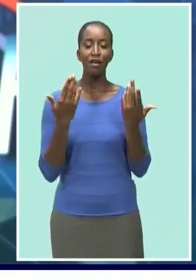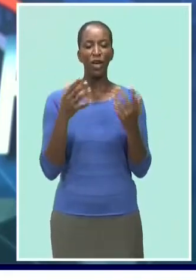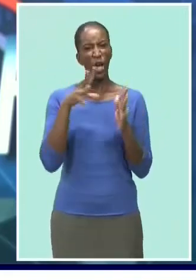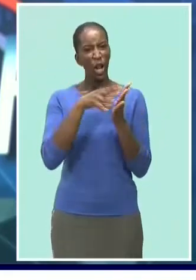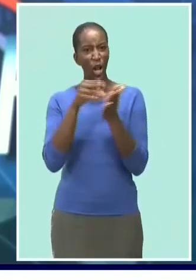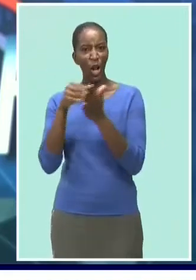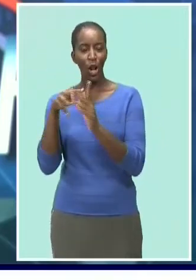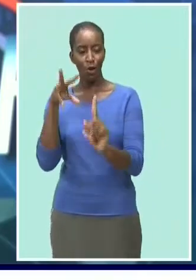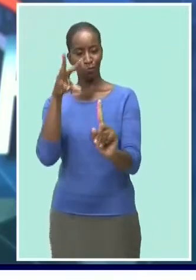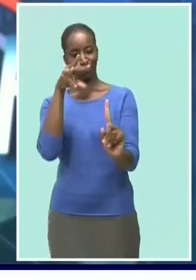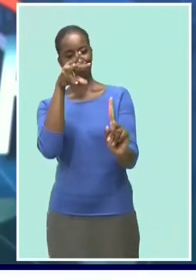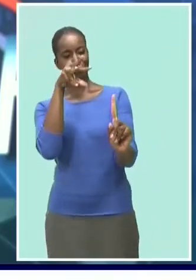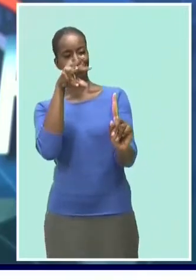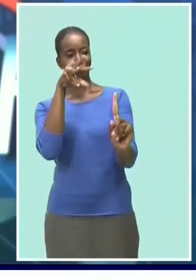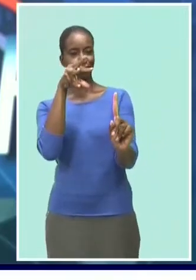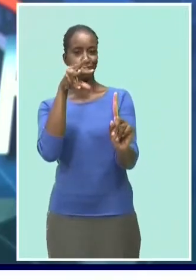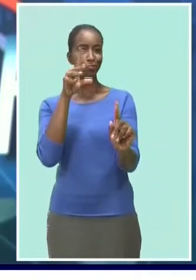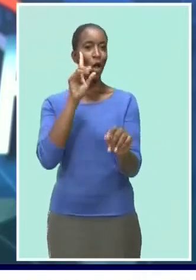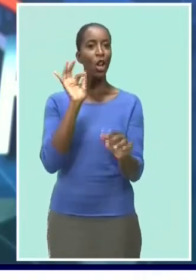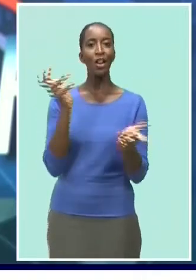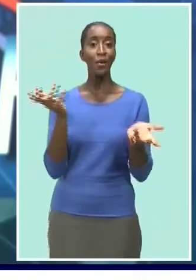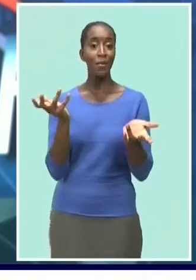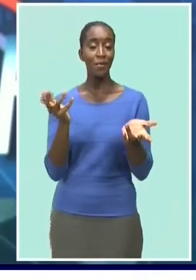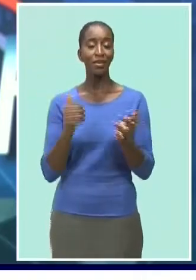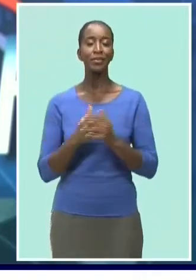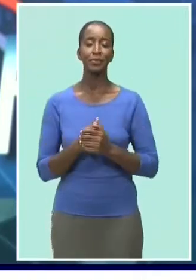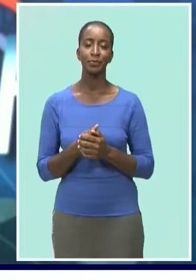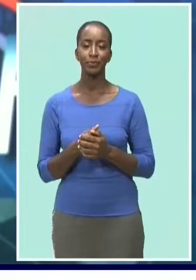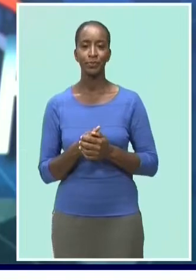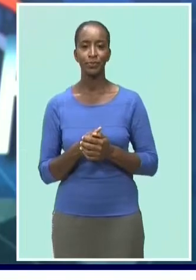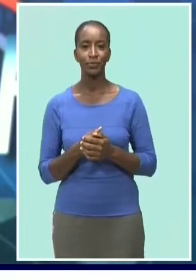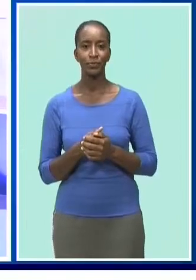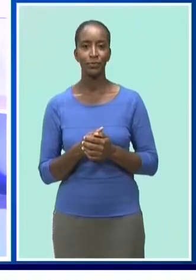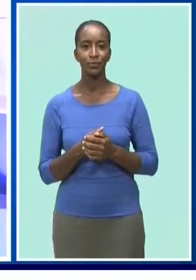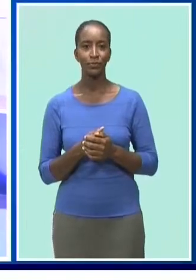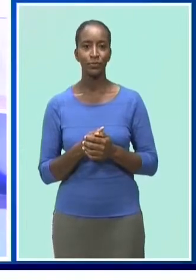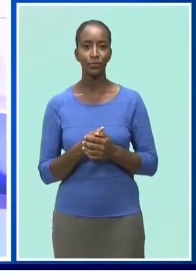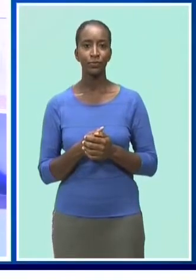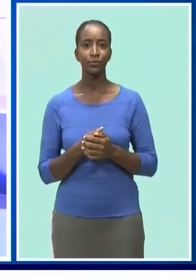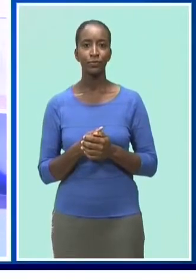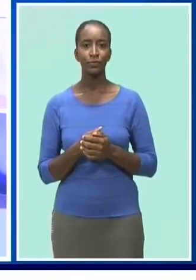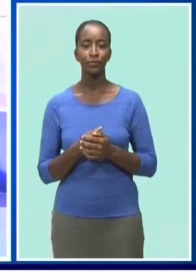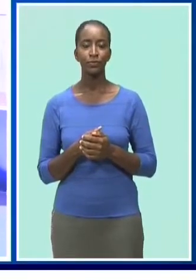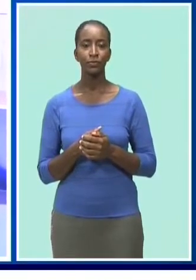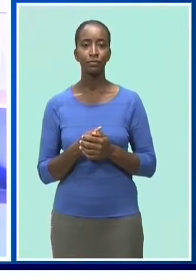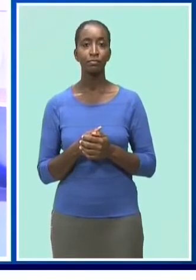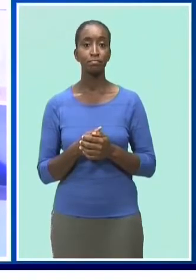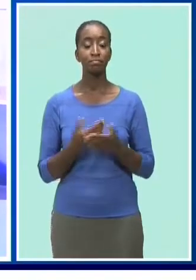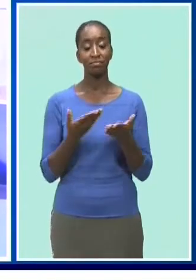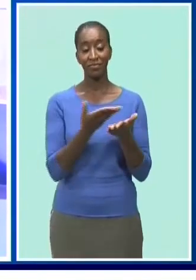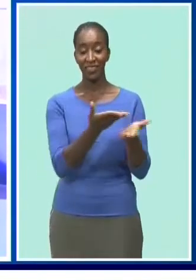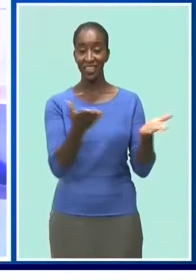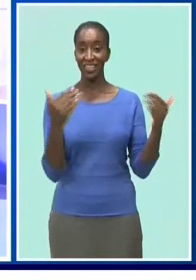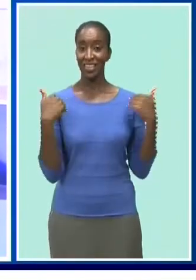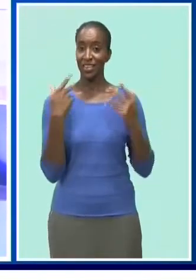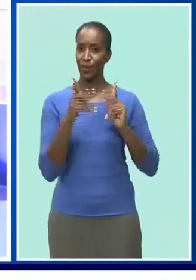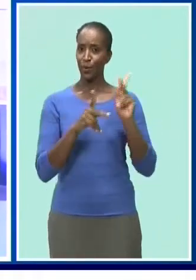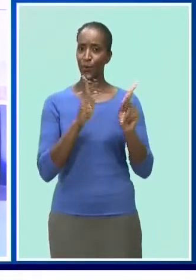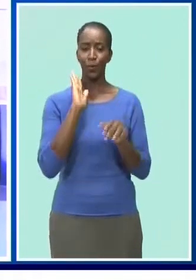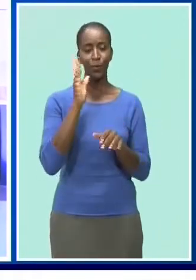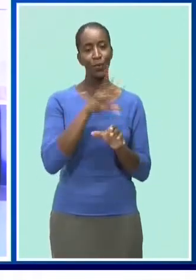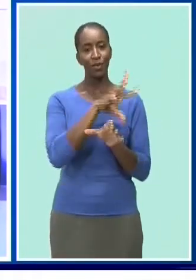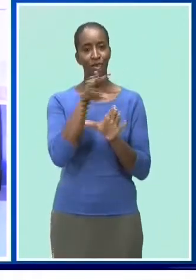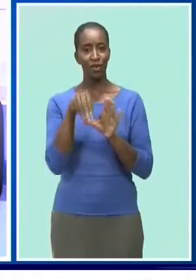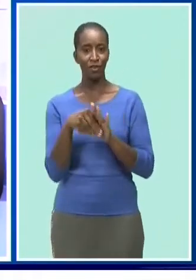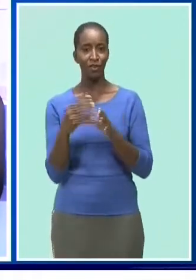and behind the scenes. Lorna Jones has more. In just a few days, these youngsters will complete an intensive